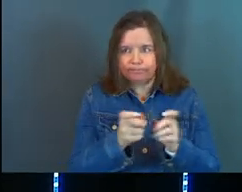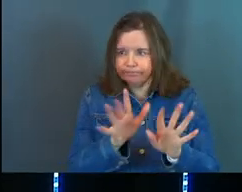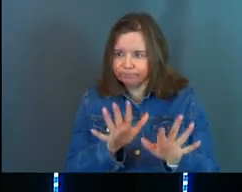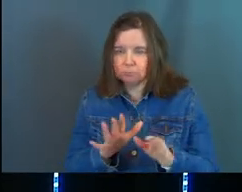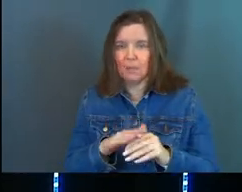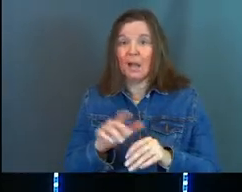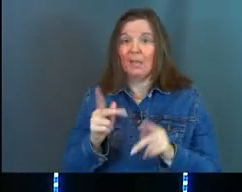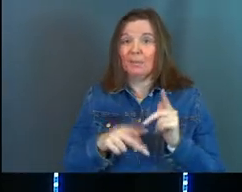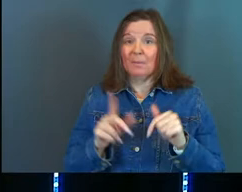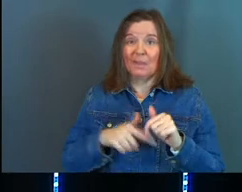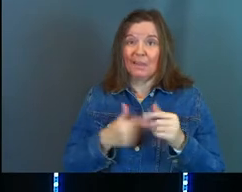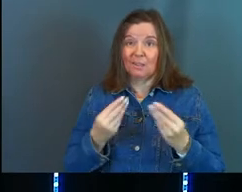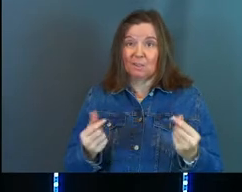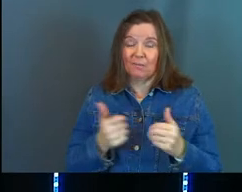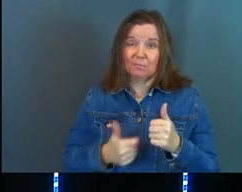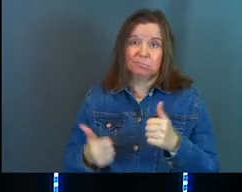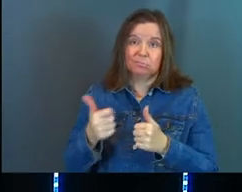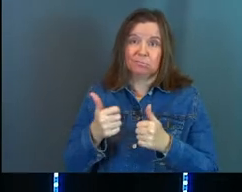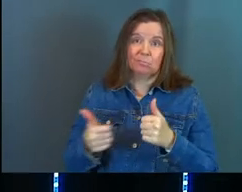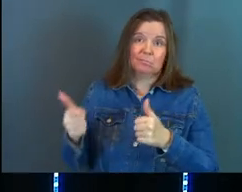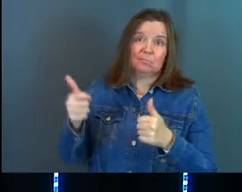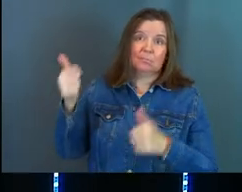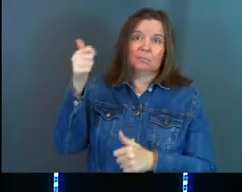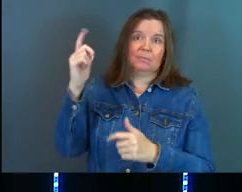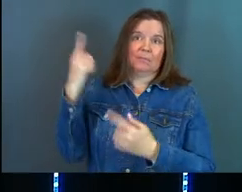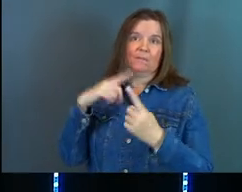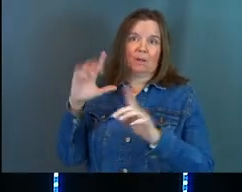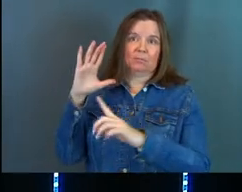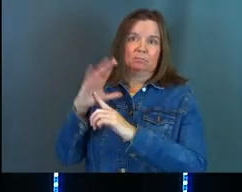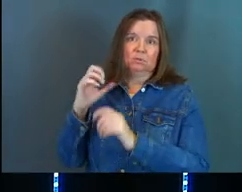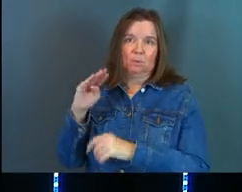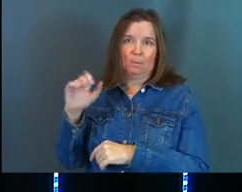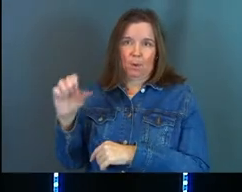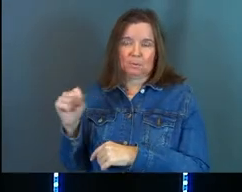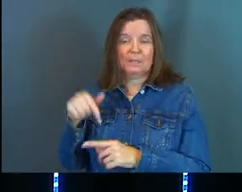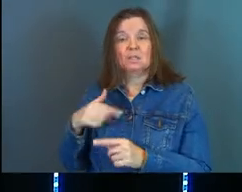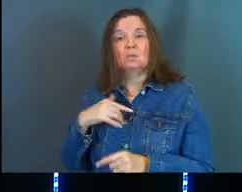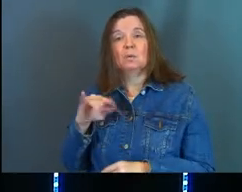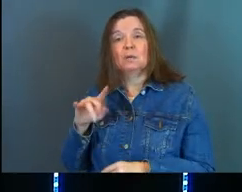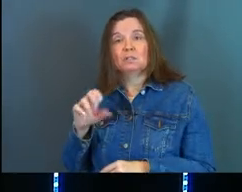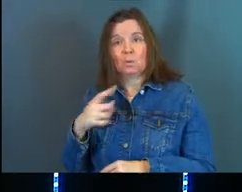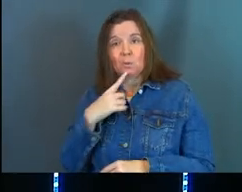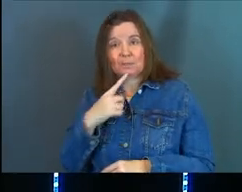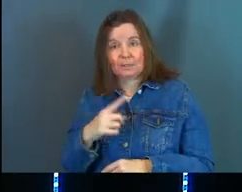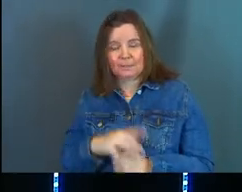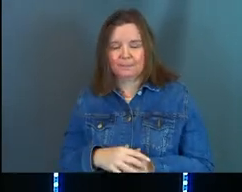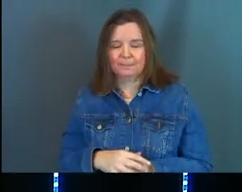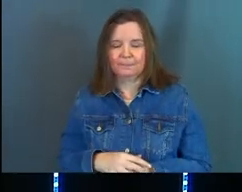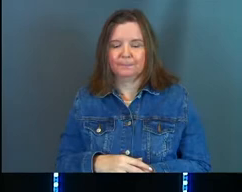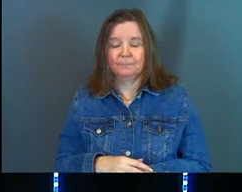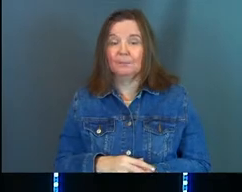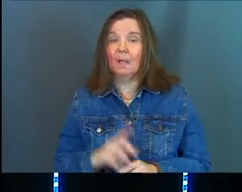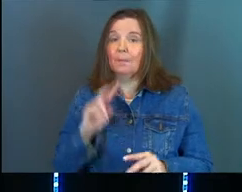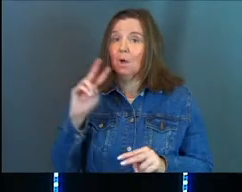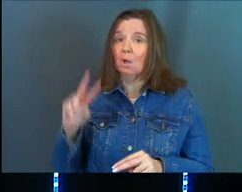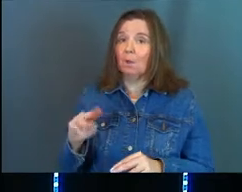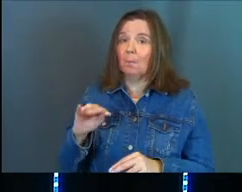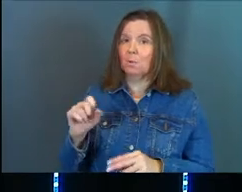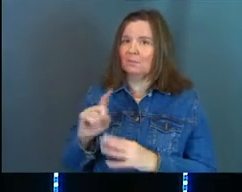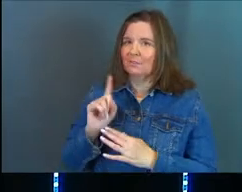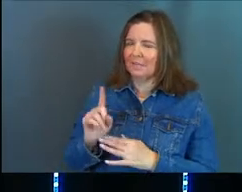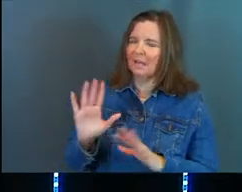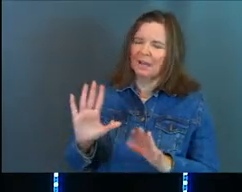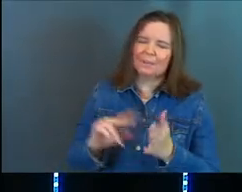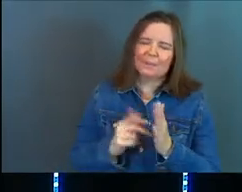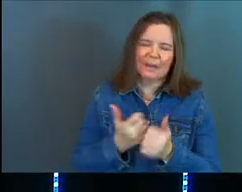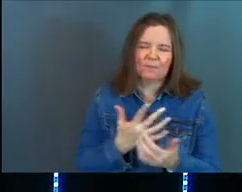go up to the Supreme Court of Moses, and that's how it needs to work. This is what Jethro tells him. But look at Moses for just a